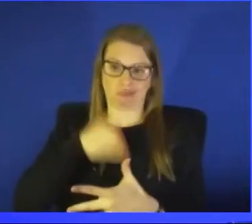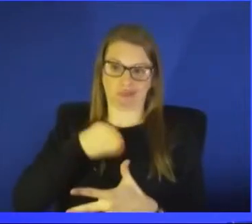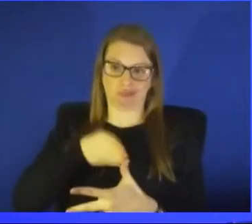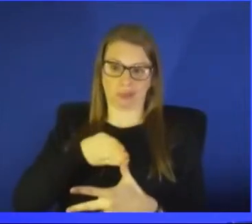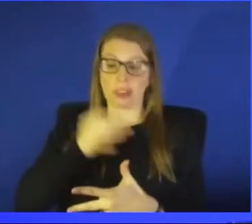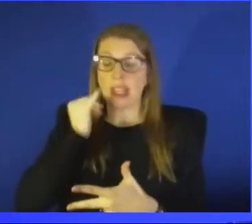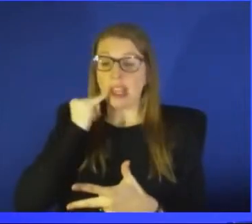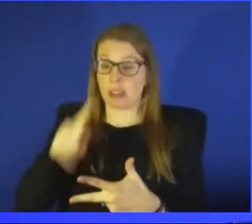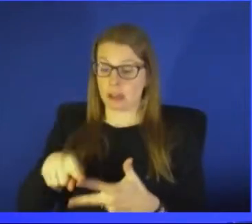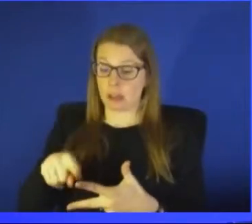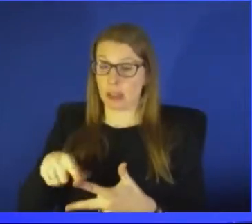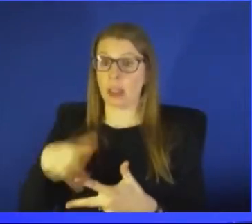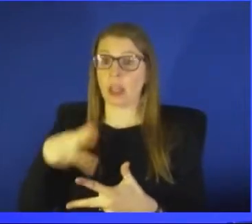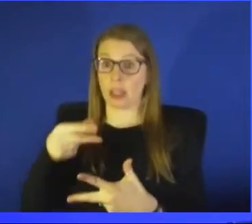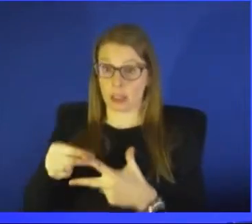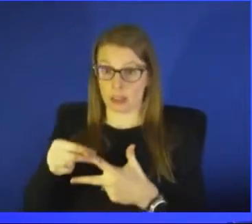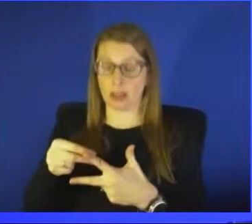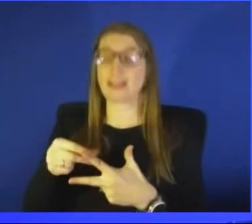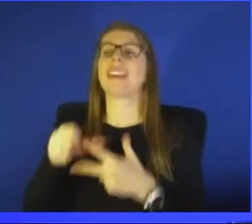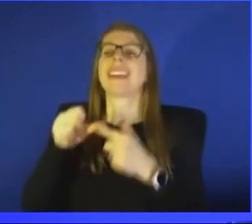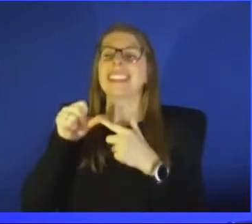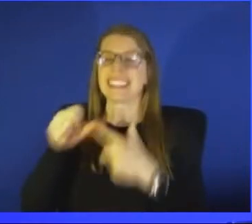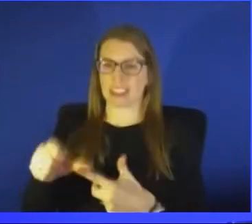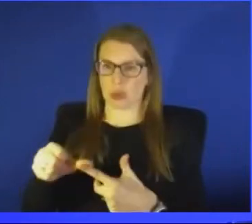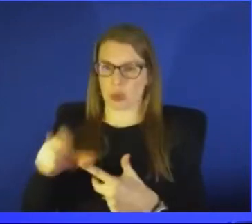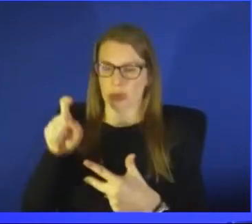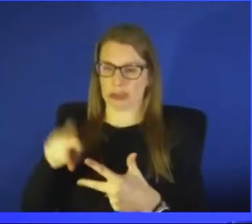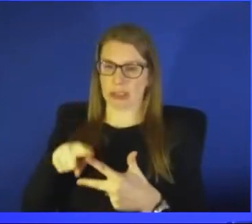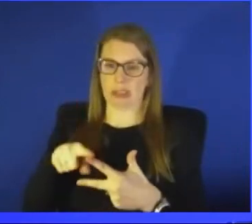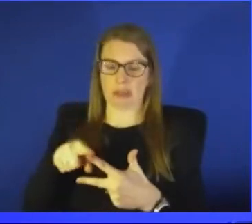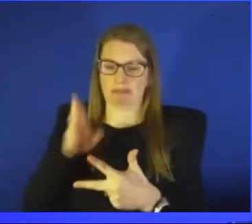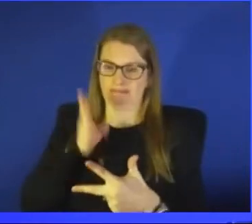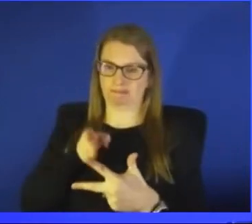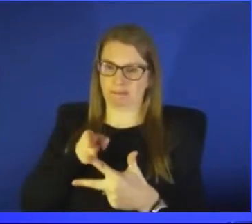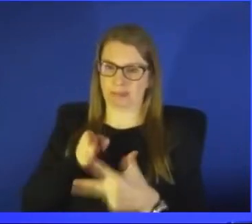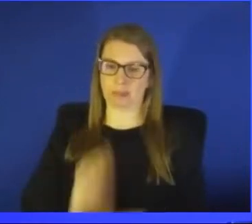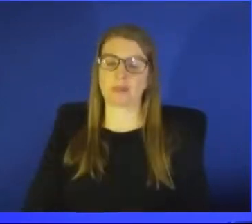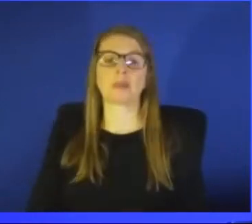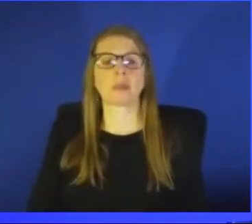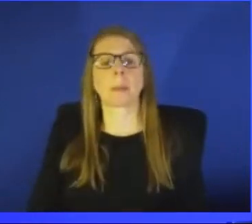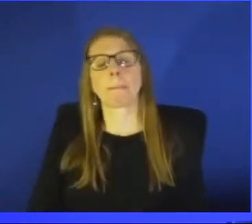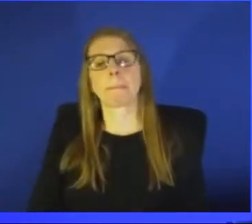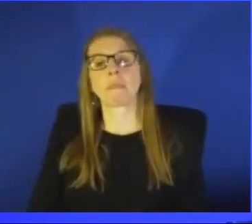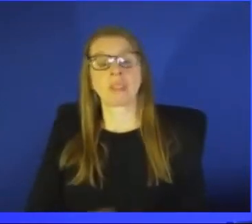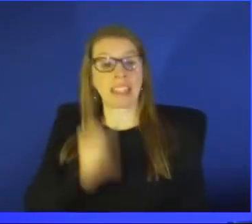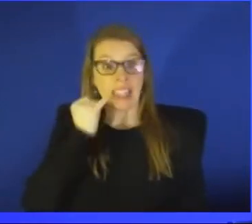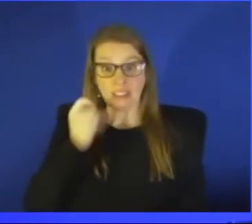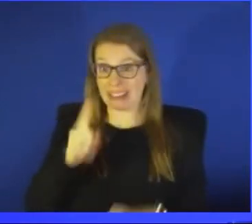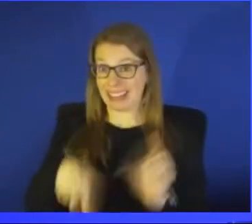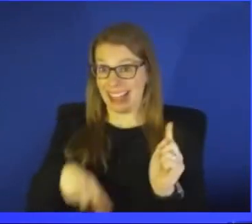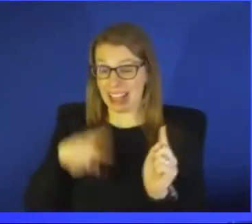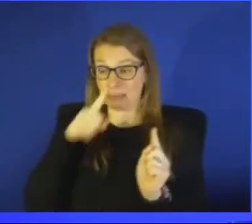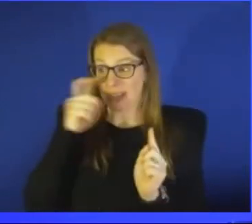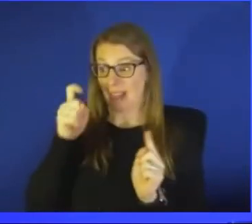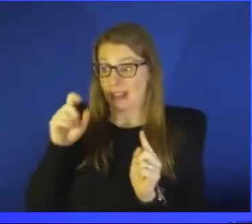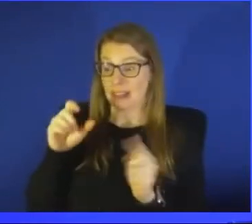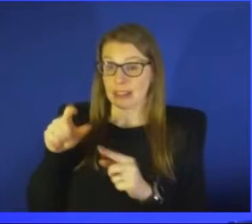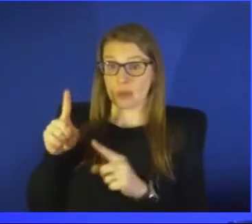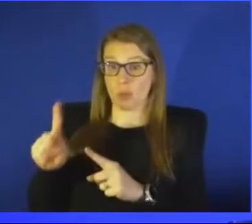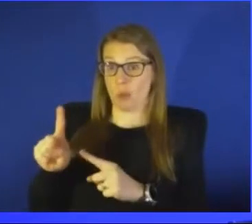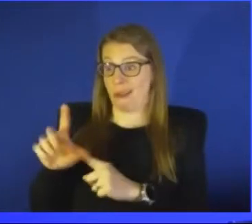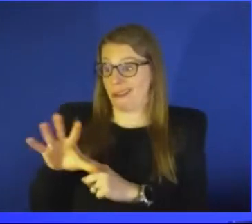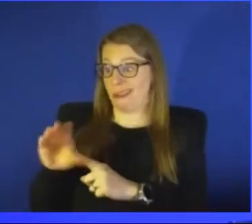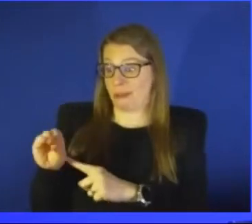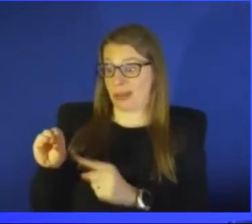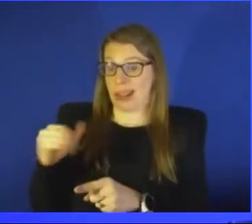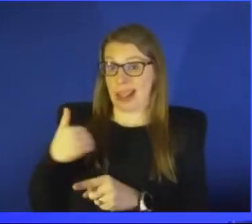same. If you have to, and you can't, you're because of maybe where you go to get the vaccine, they only have one companies rather than the other. You